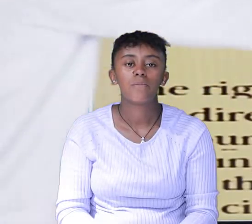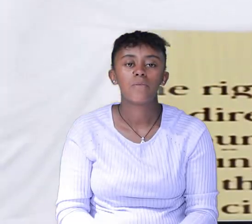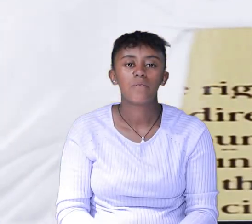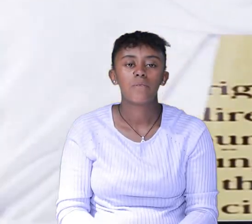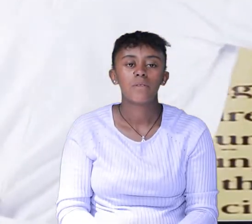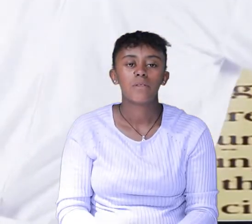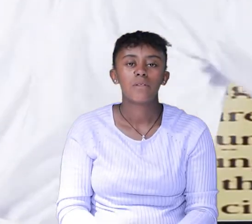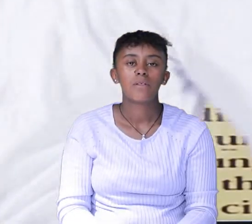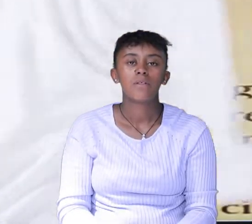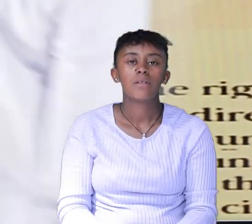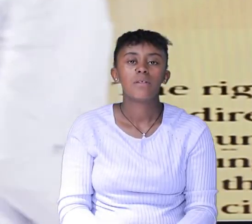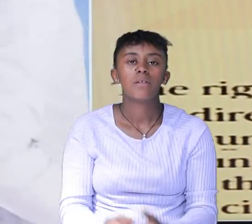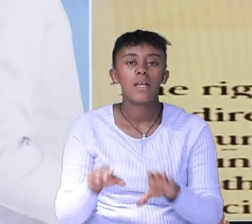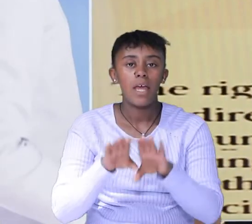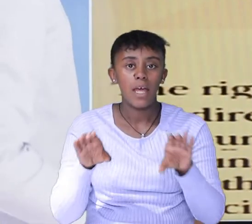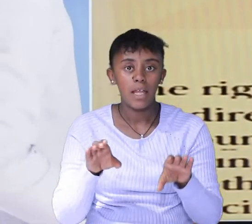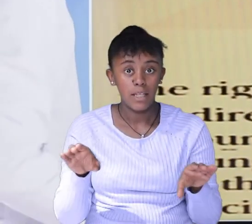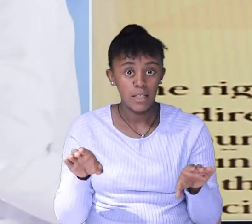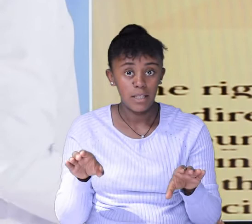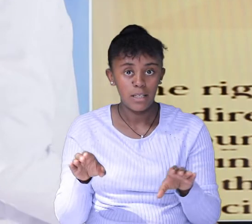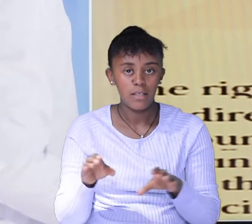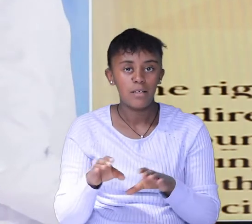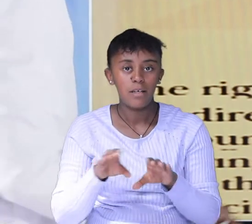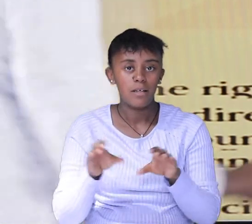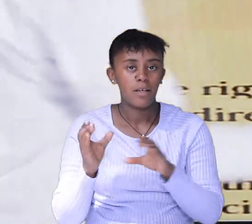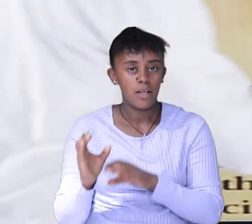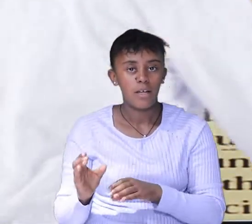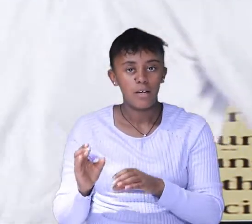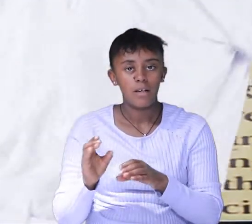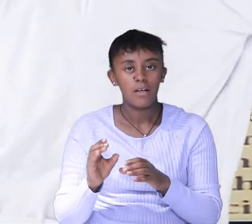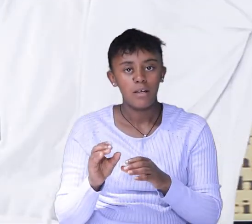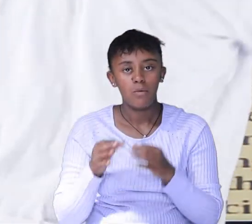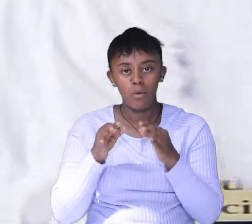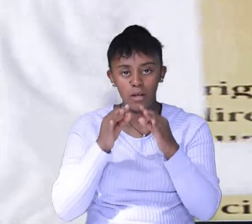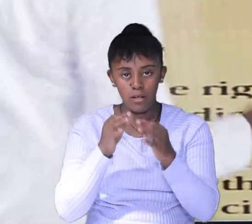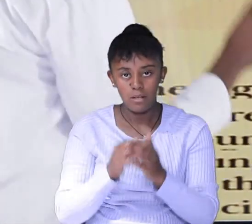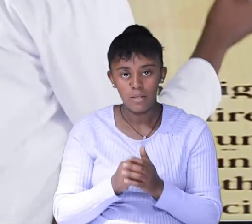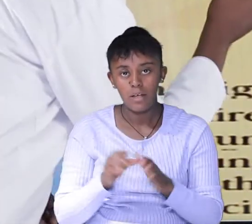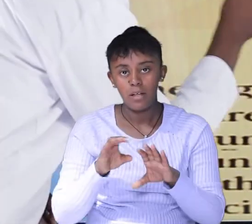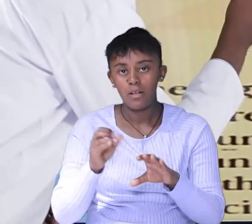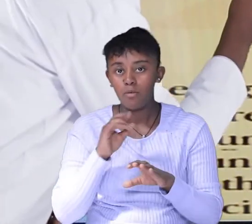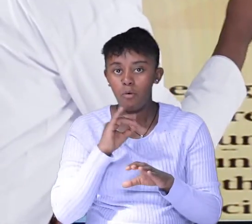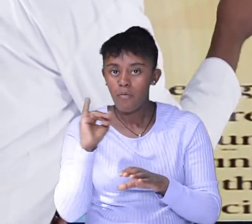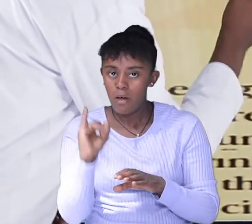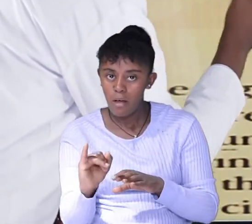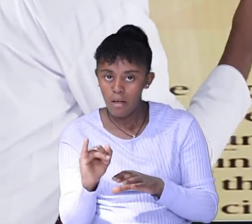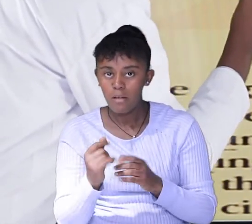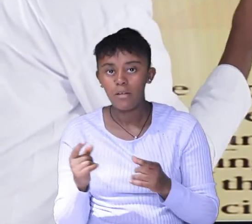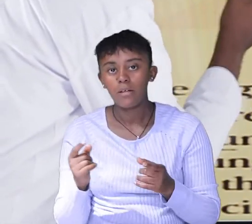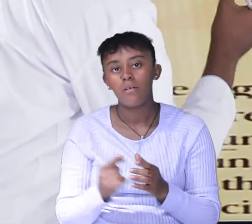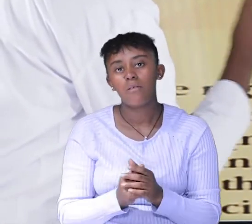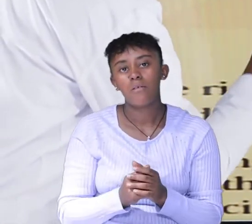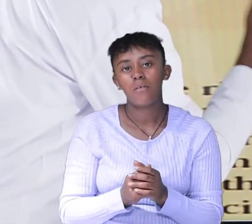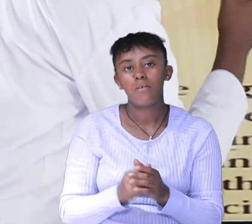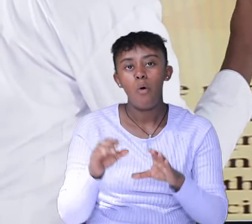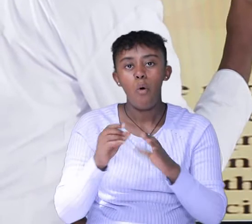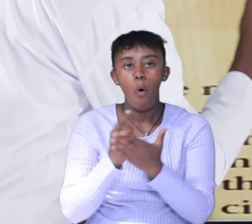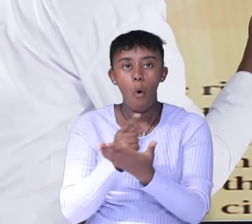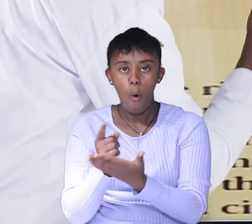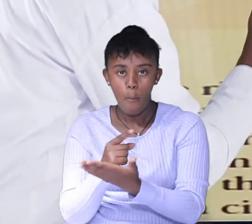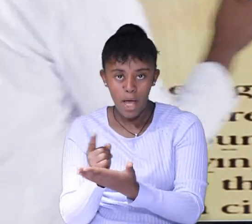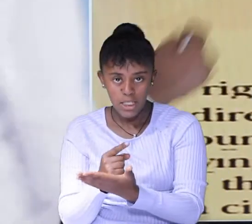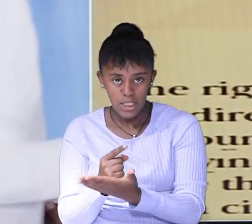degree. At last, on the fourth segment, the current is acting upward, the magnetic field is acting in this direction, so